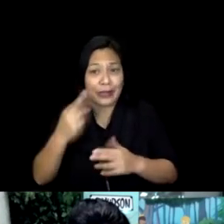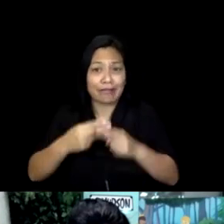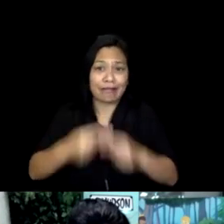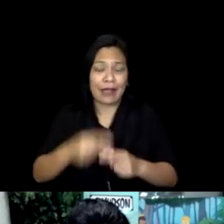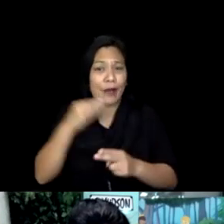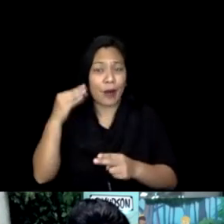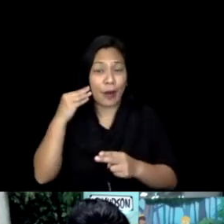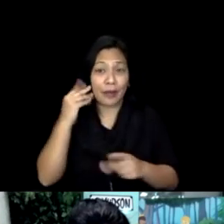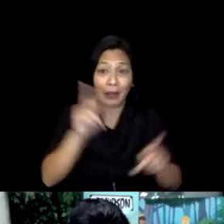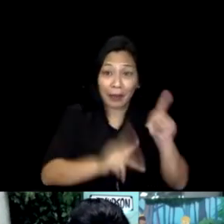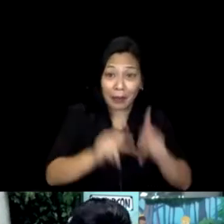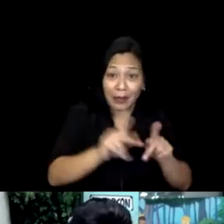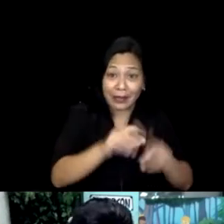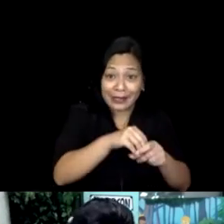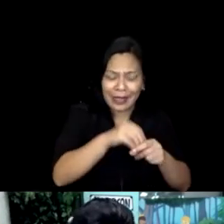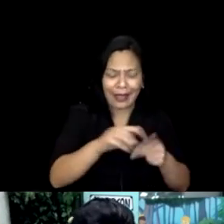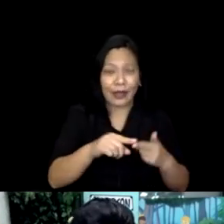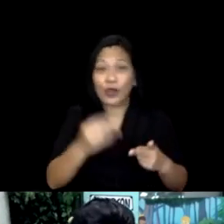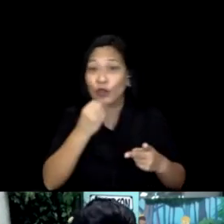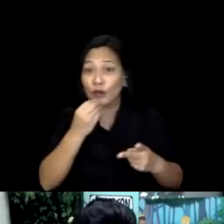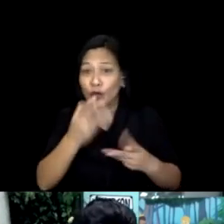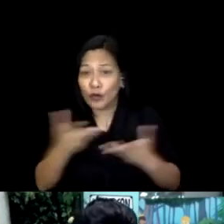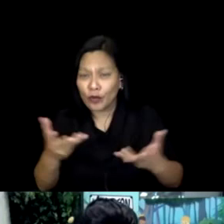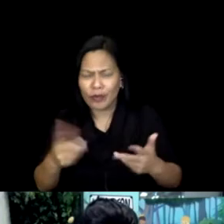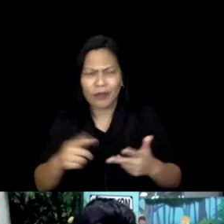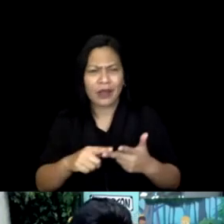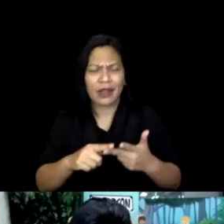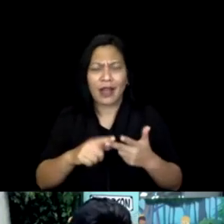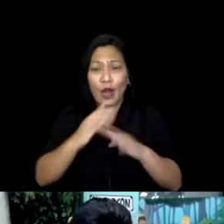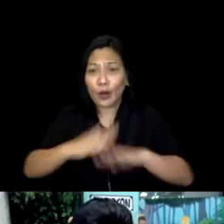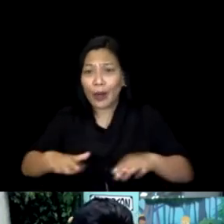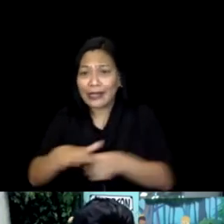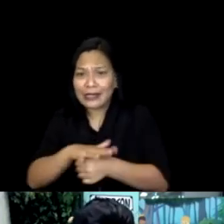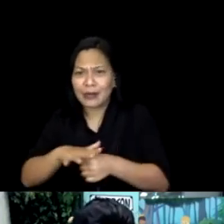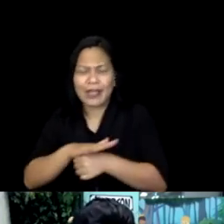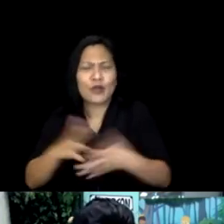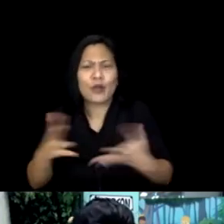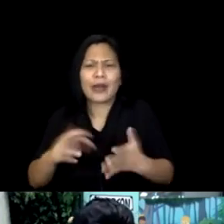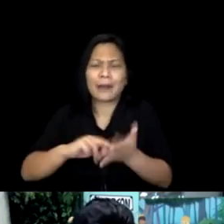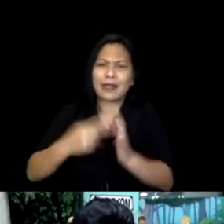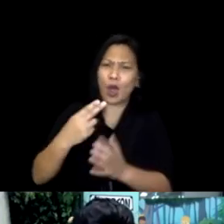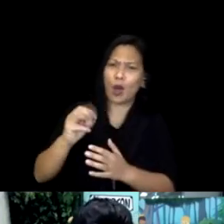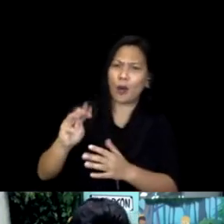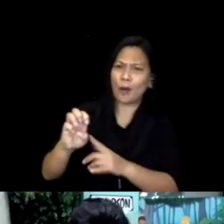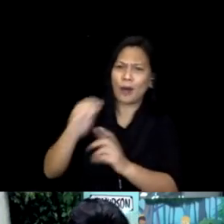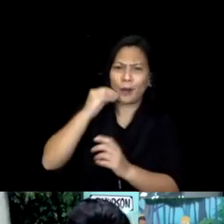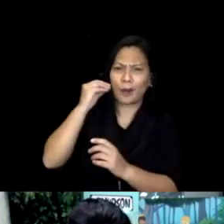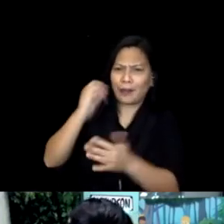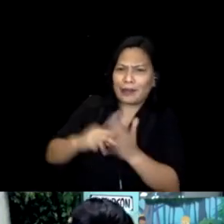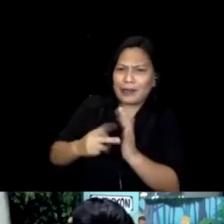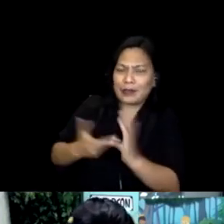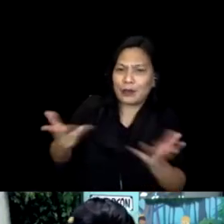a quiet place for yourself? So it's thinking through what home has meant for me,